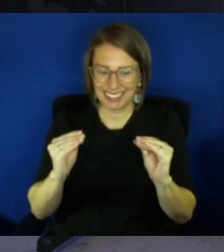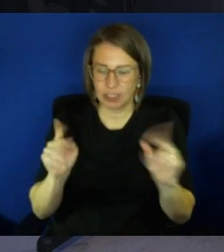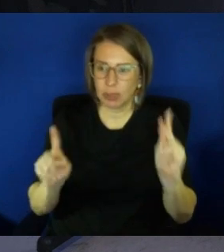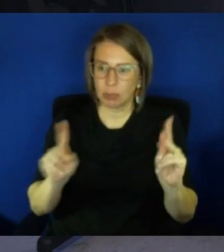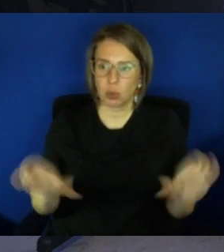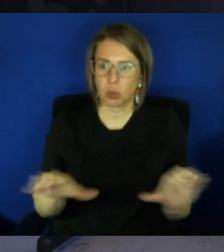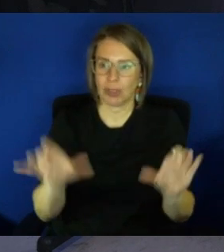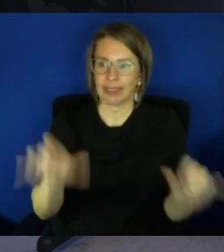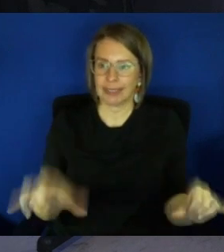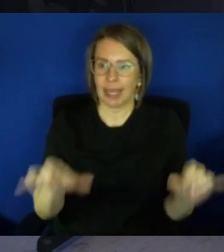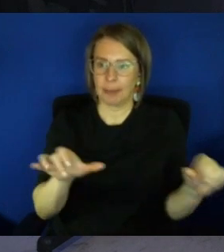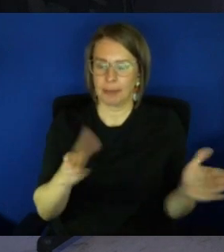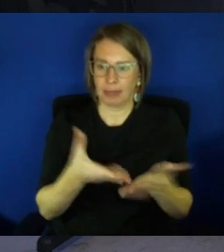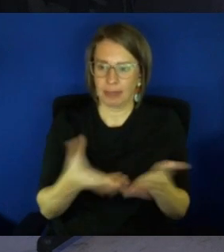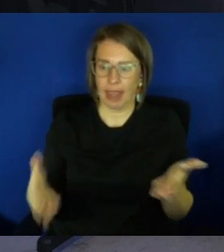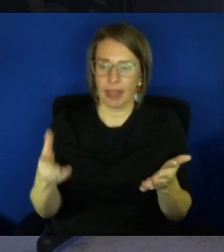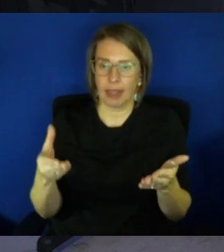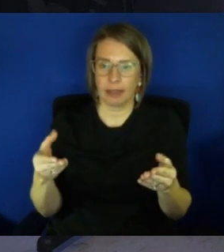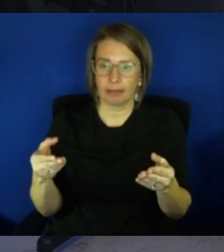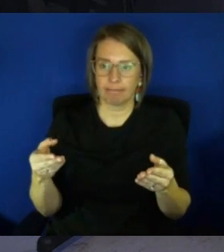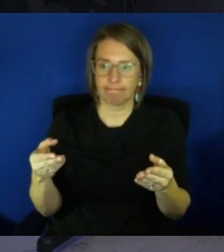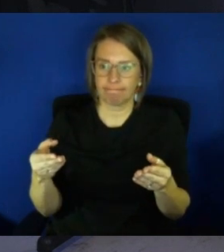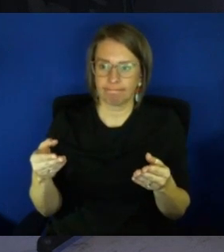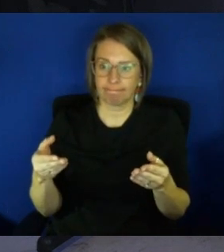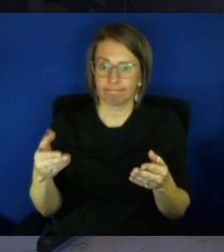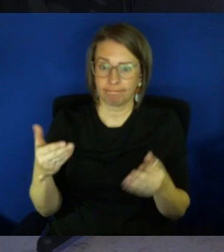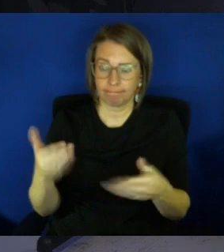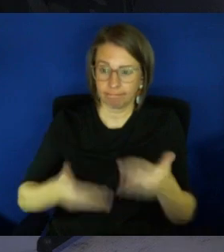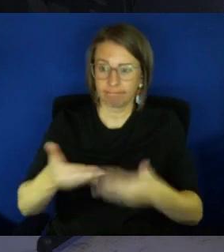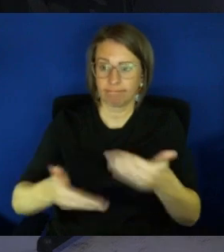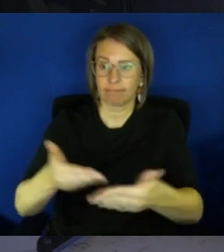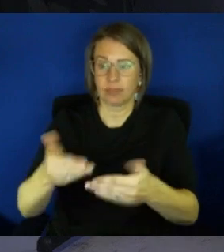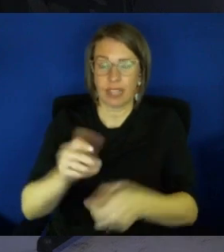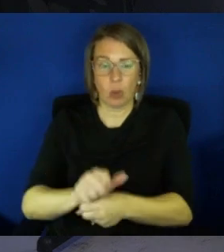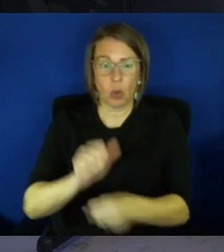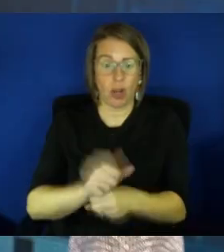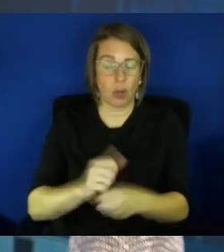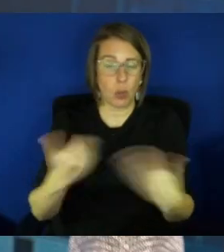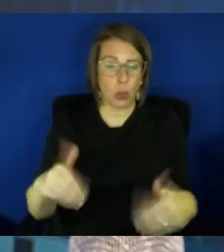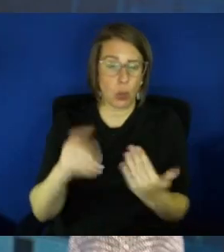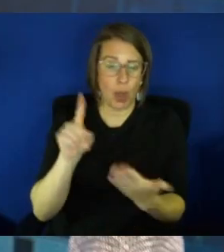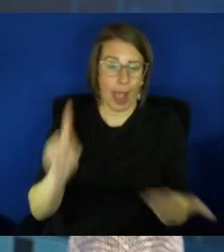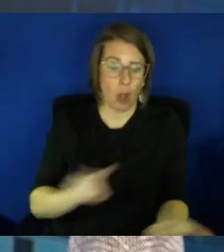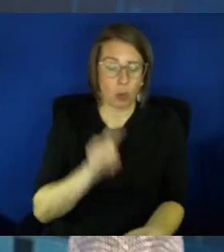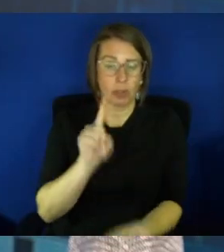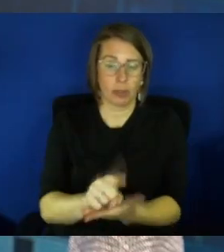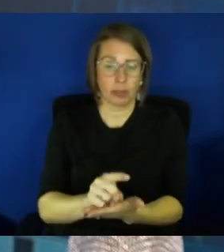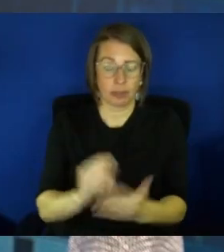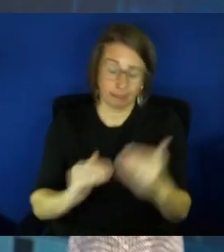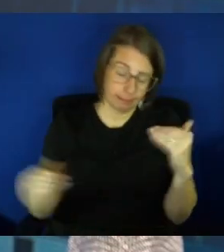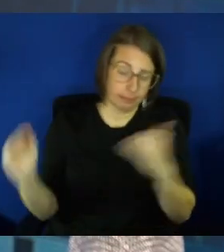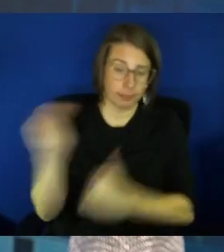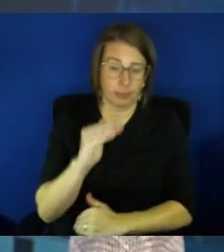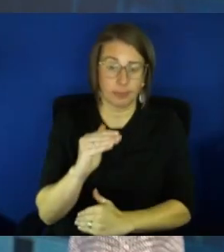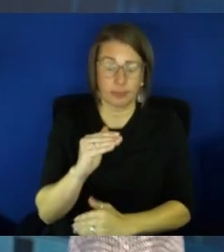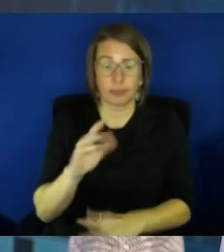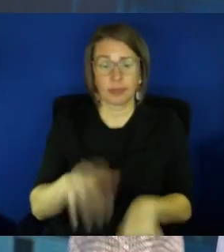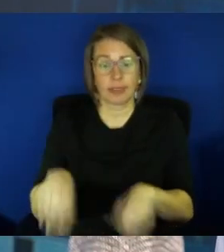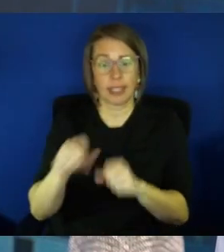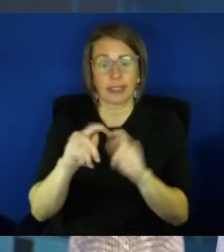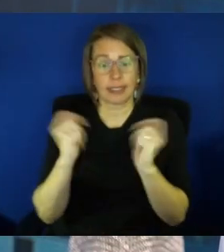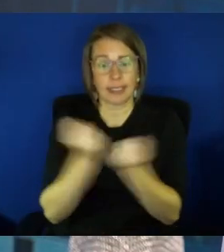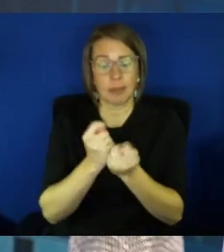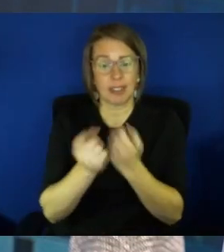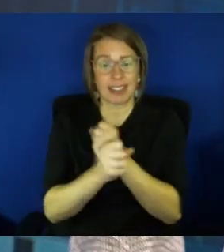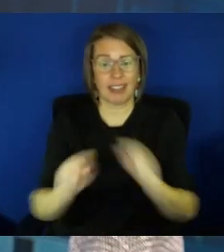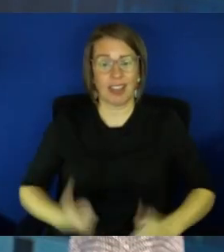and pass it forward, and they work incredible hours. And it always takes a team to help save a life. Thanks again to